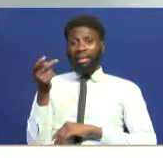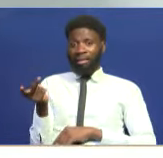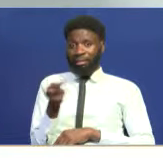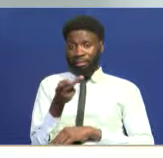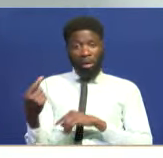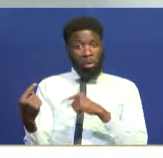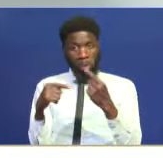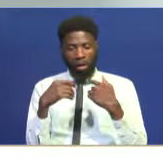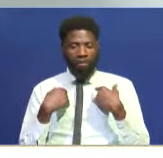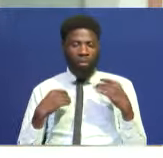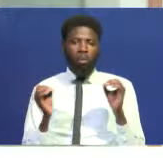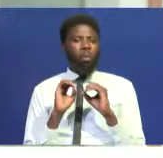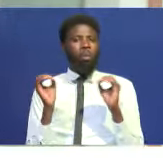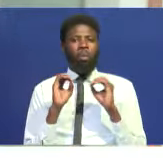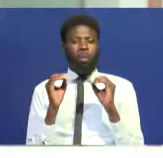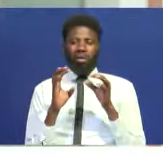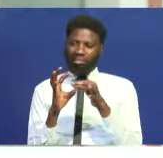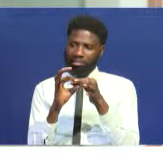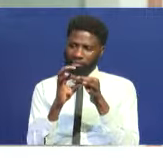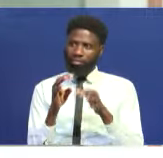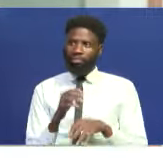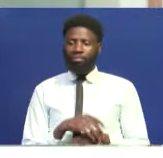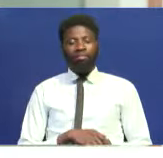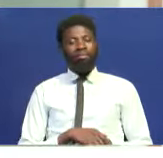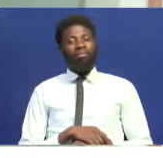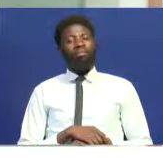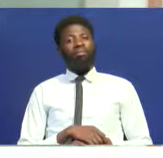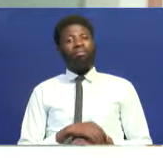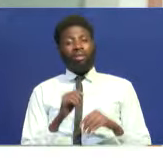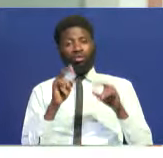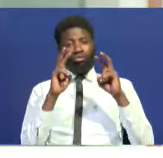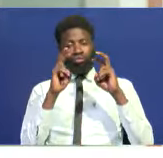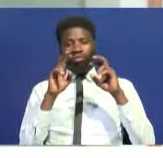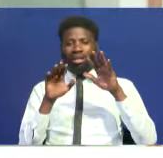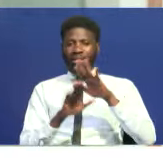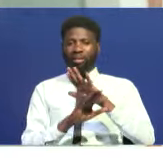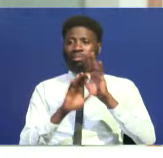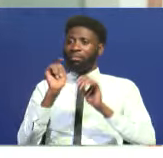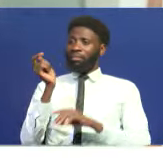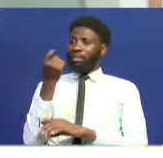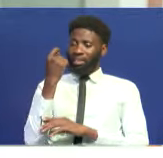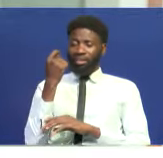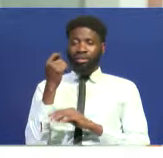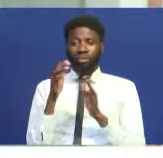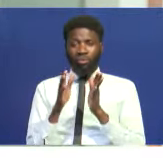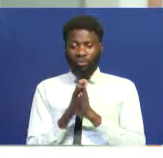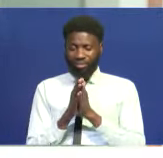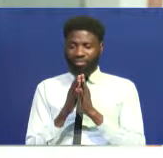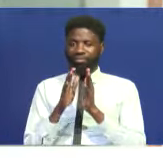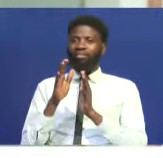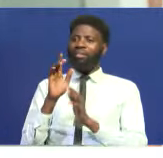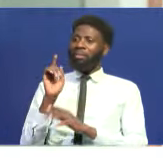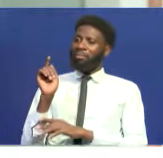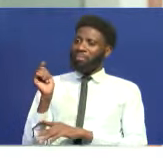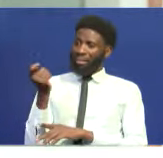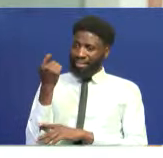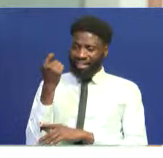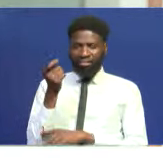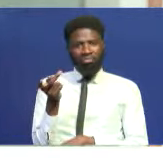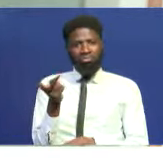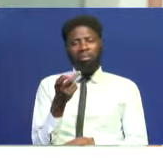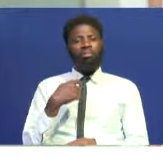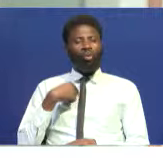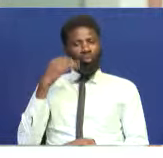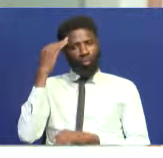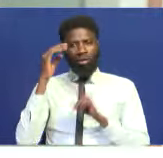About the deputy president and the president, to my knowledge there is no issue, chief. And of course, the deputy